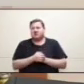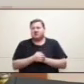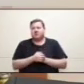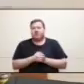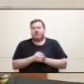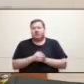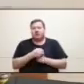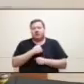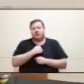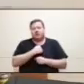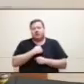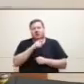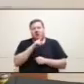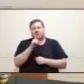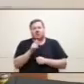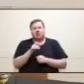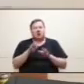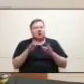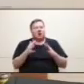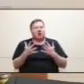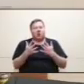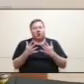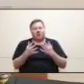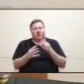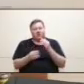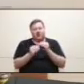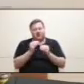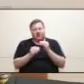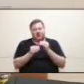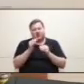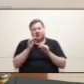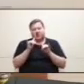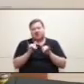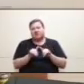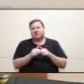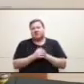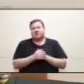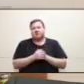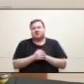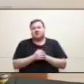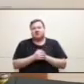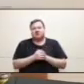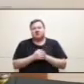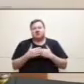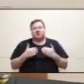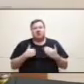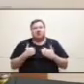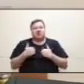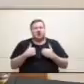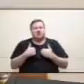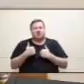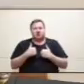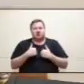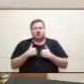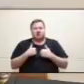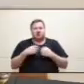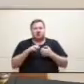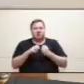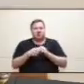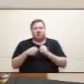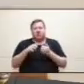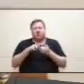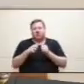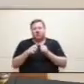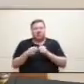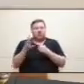my question is, how do you reconcile that in light of the administrative hiccups that you have